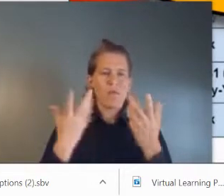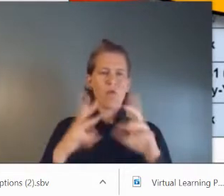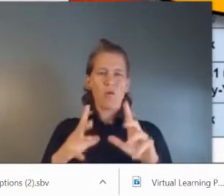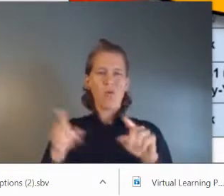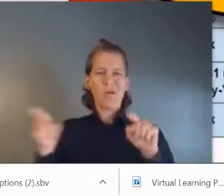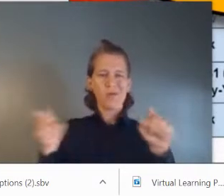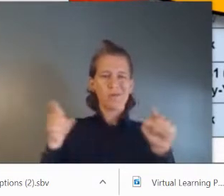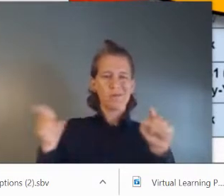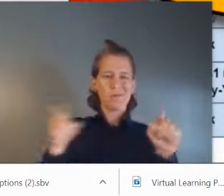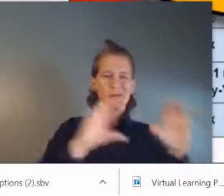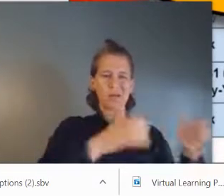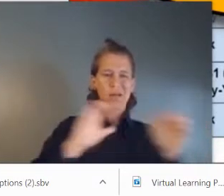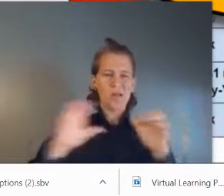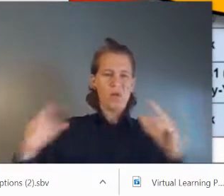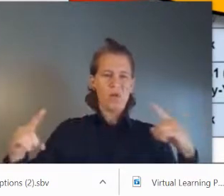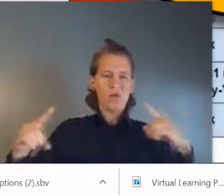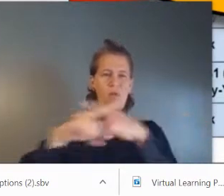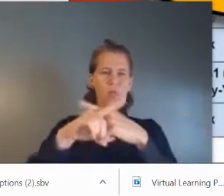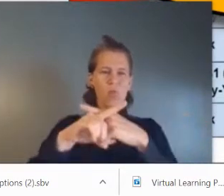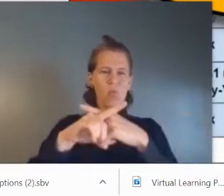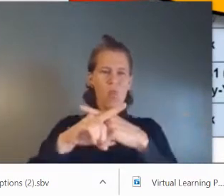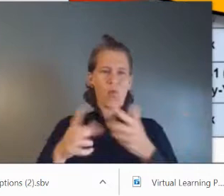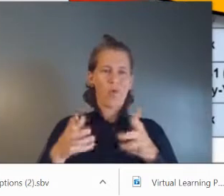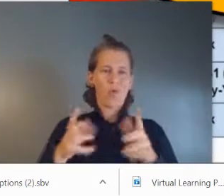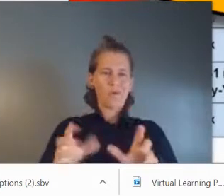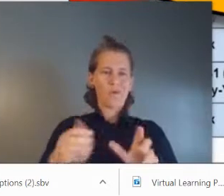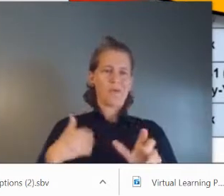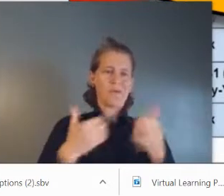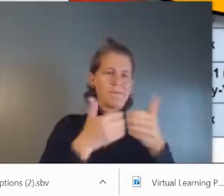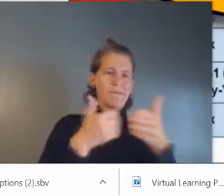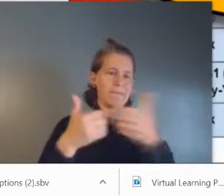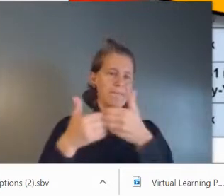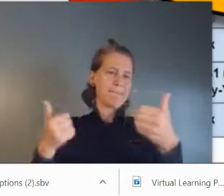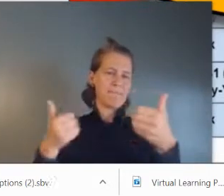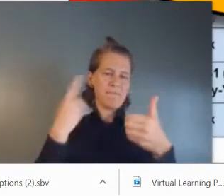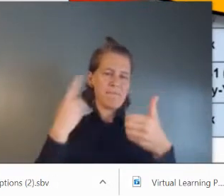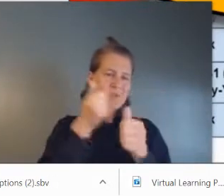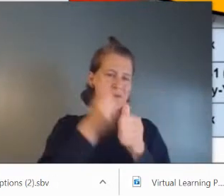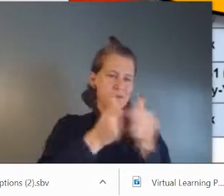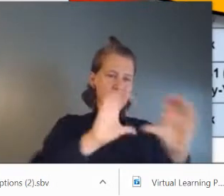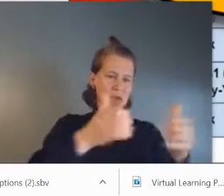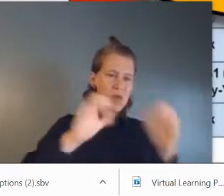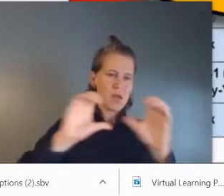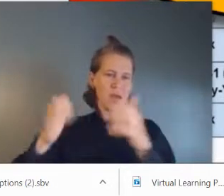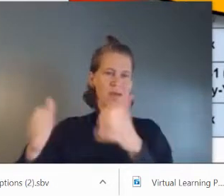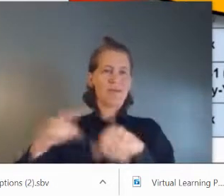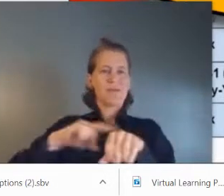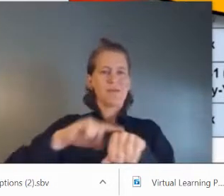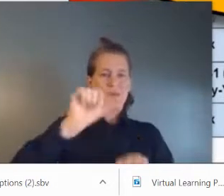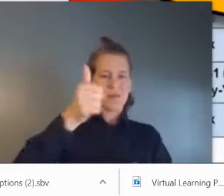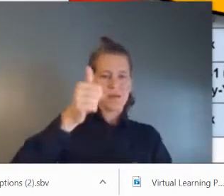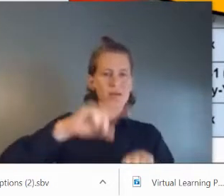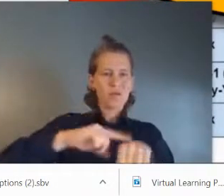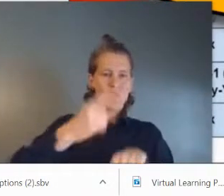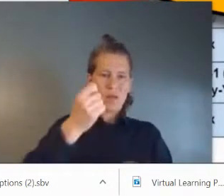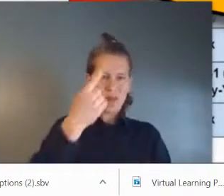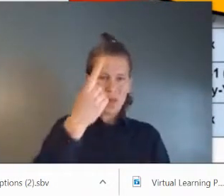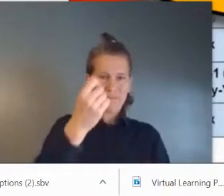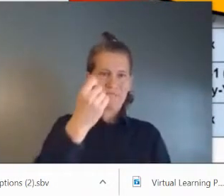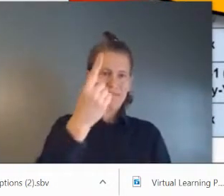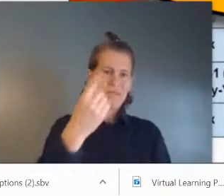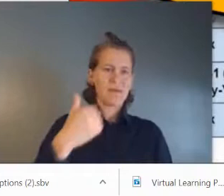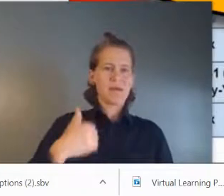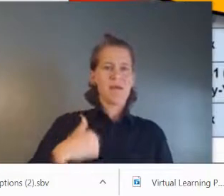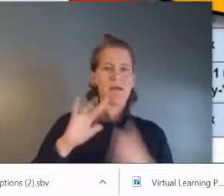subjects that often necessitate additional support. From 10 to 11, the e-learning department, healthful living, math,